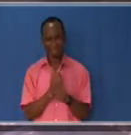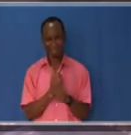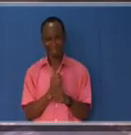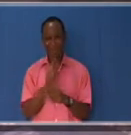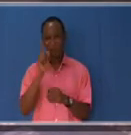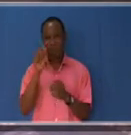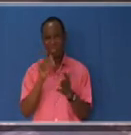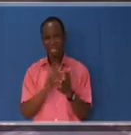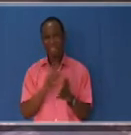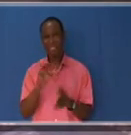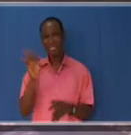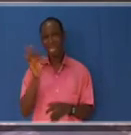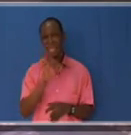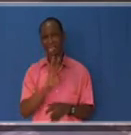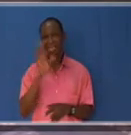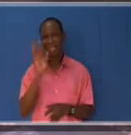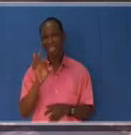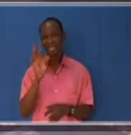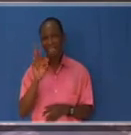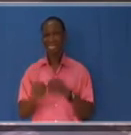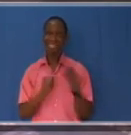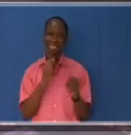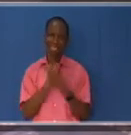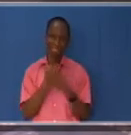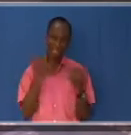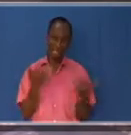miensani about